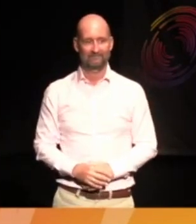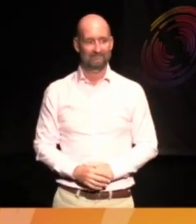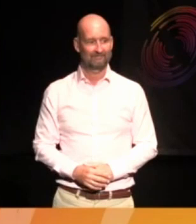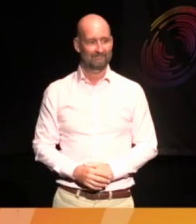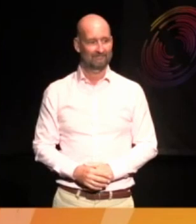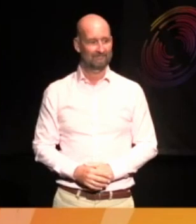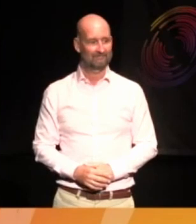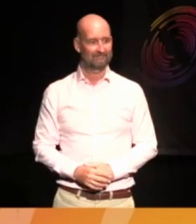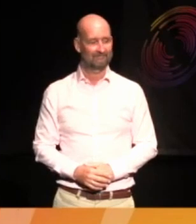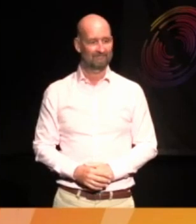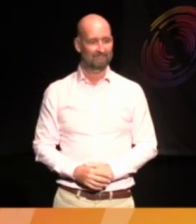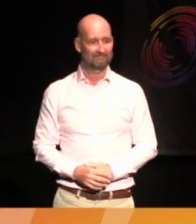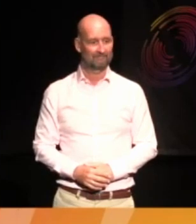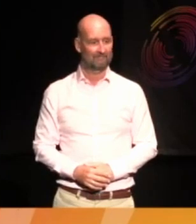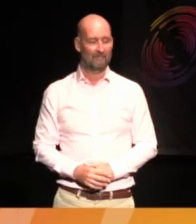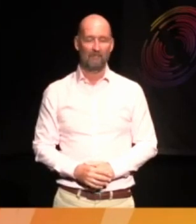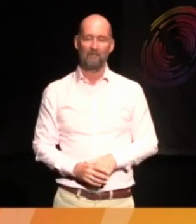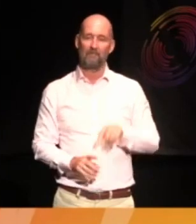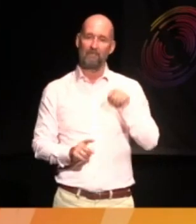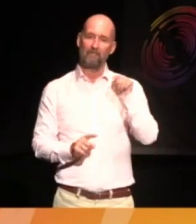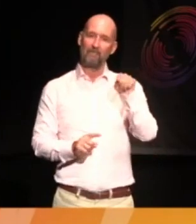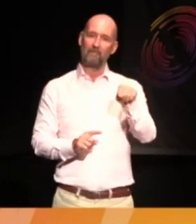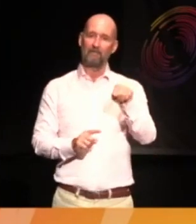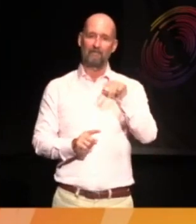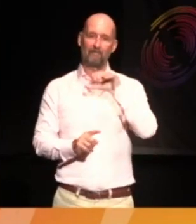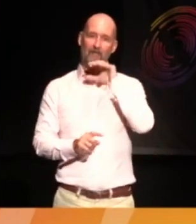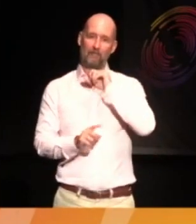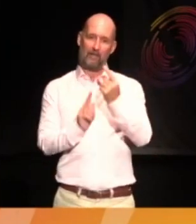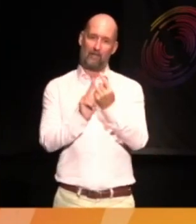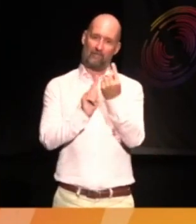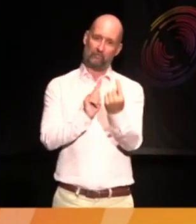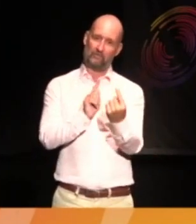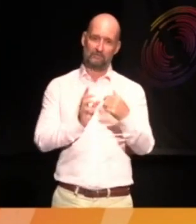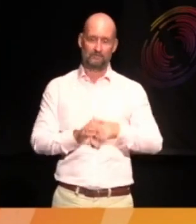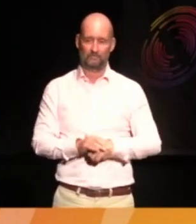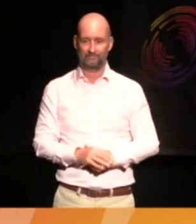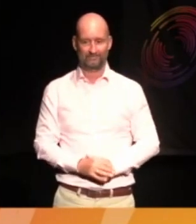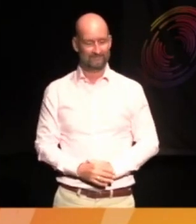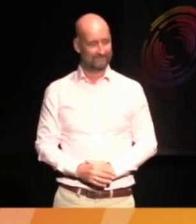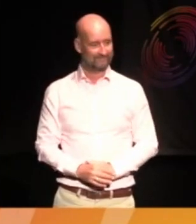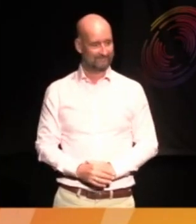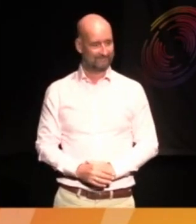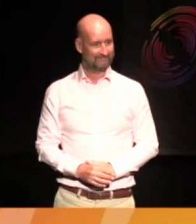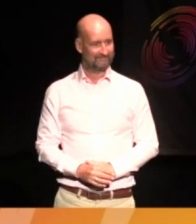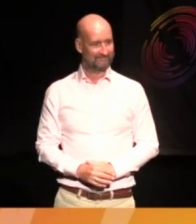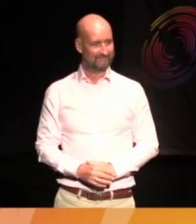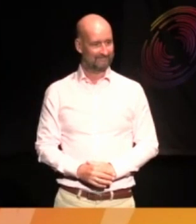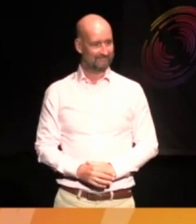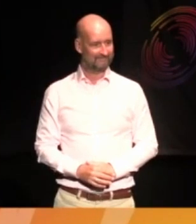jump in with? I can't see. There's a gentleman here on the front row with a baseball cap on.